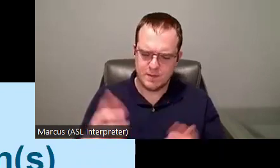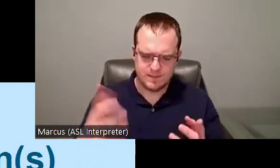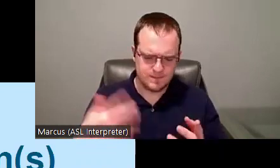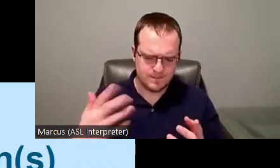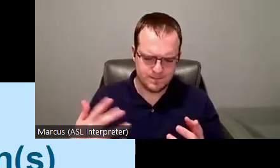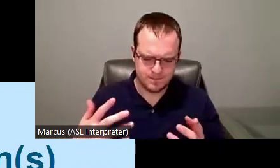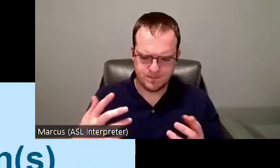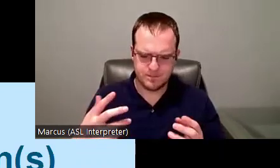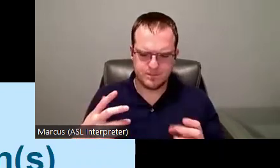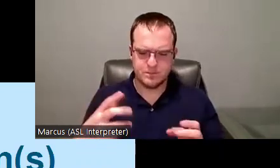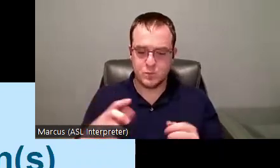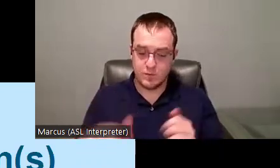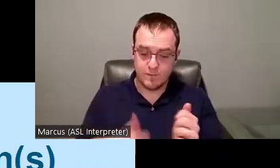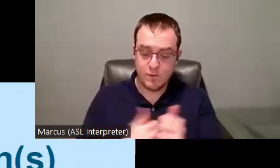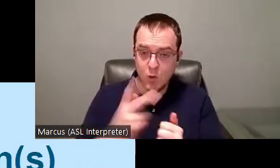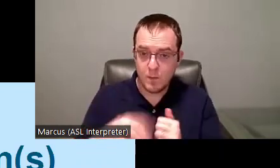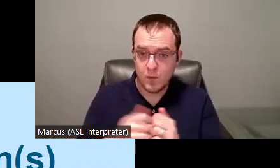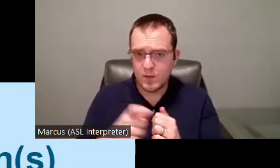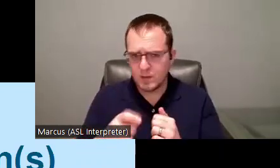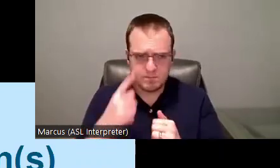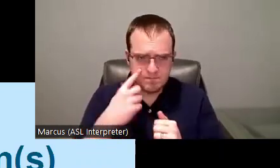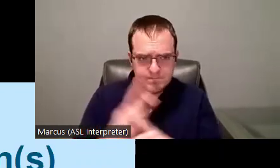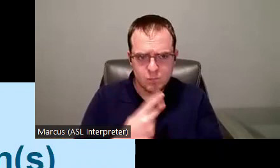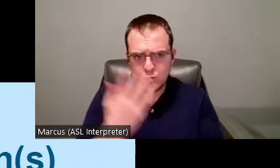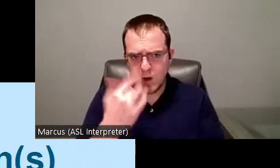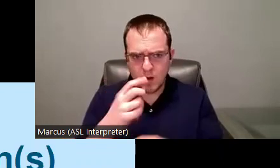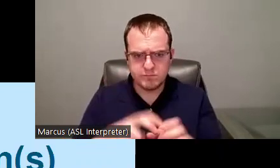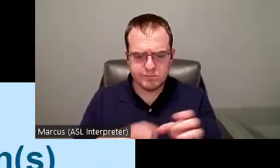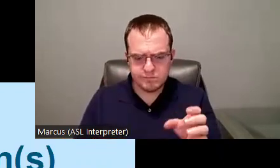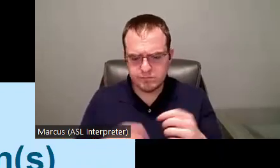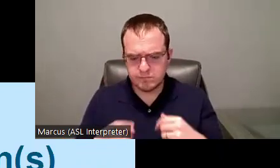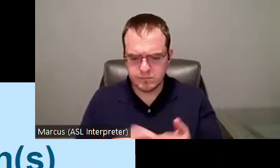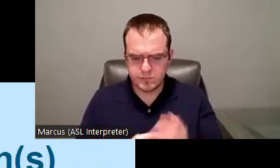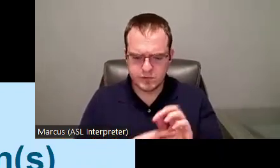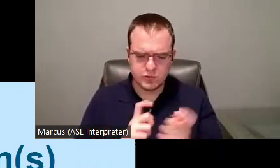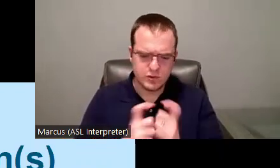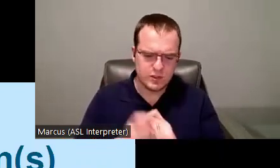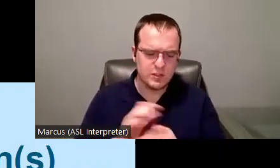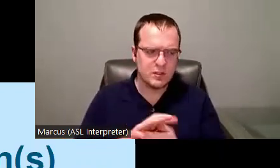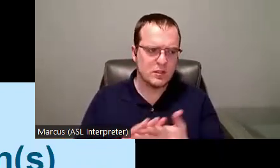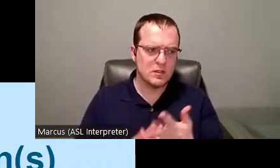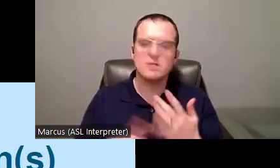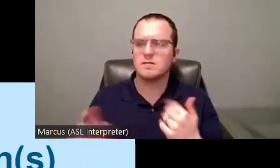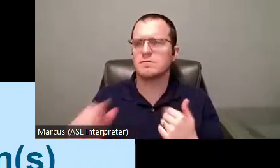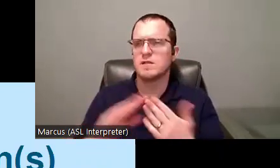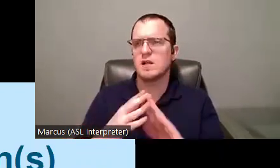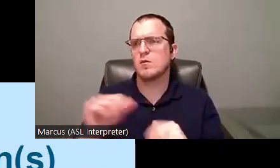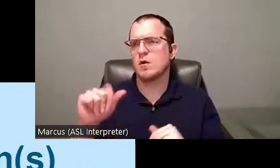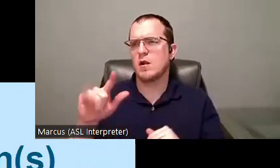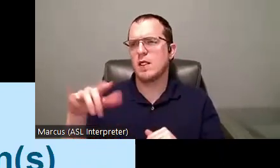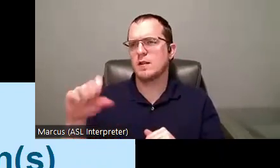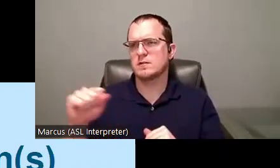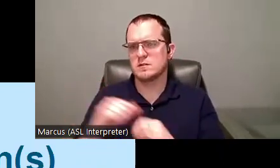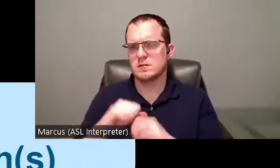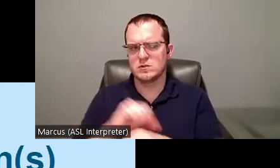have they followed up with them to kind of understand why, in terms of then maybe it's changes or? Yeah, Neighborhood Allies is improve working to,